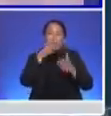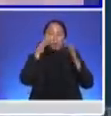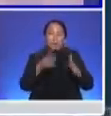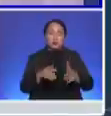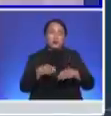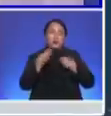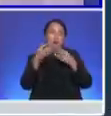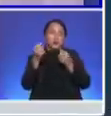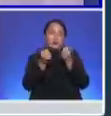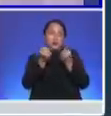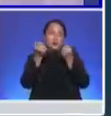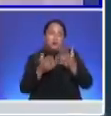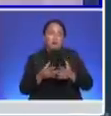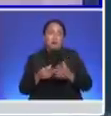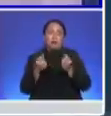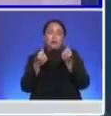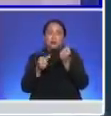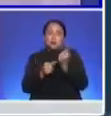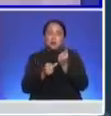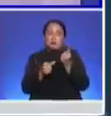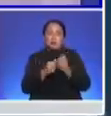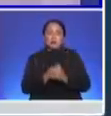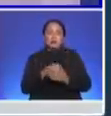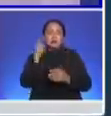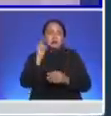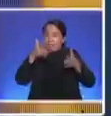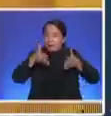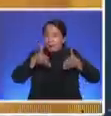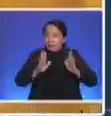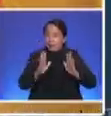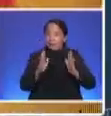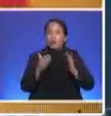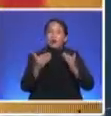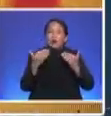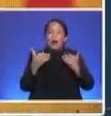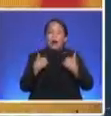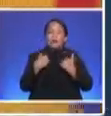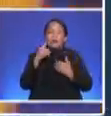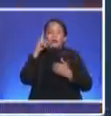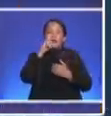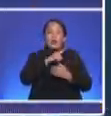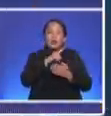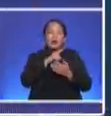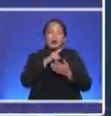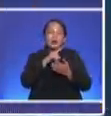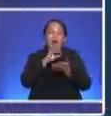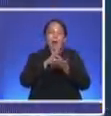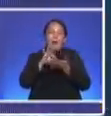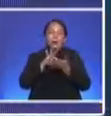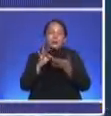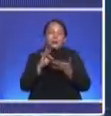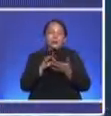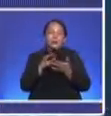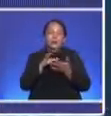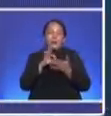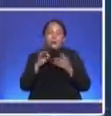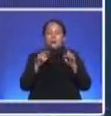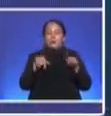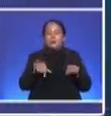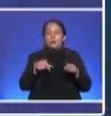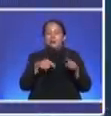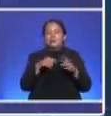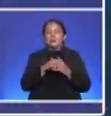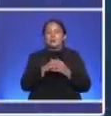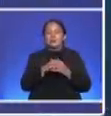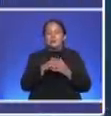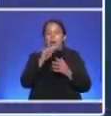that a presidential endorsement resulted in victory. No, succeeding presidential endorsements did not matter. No? Oh, now,